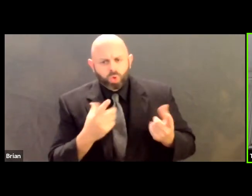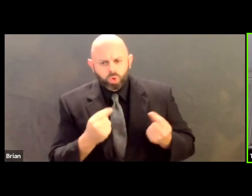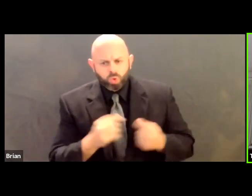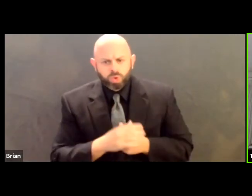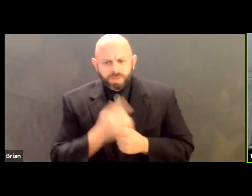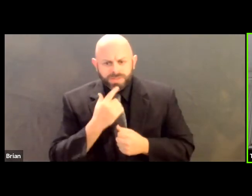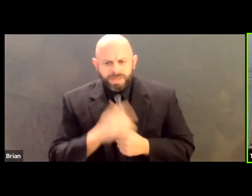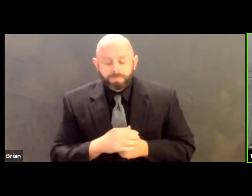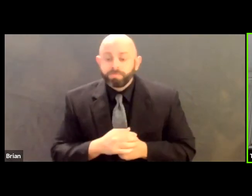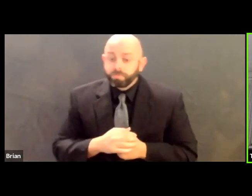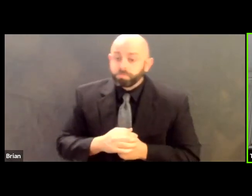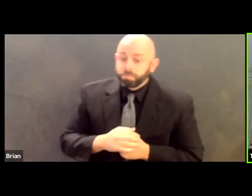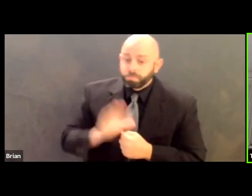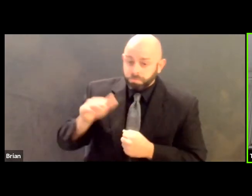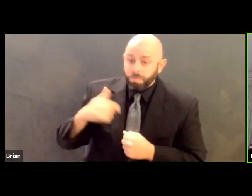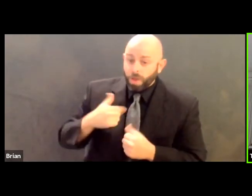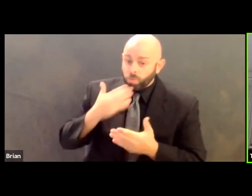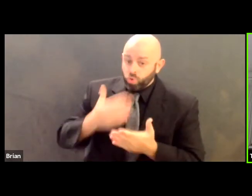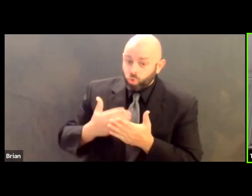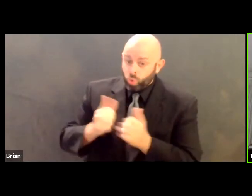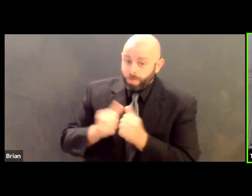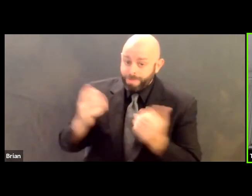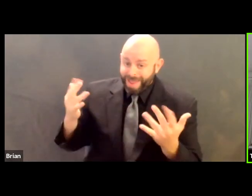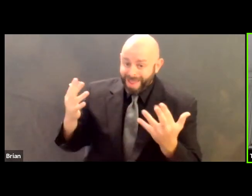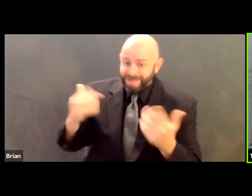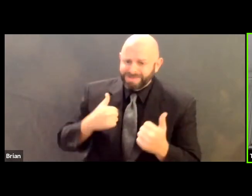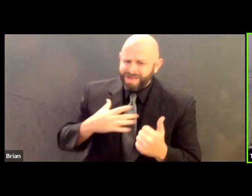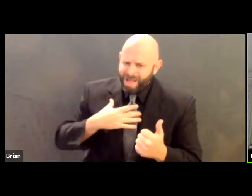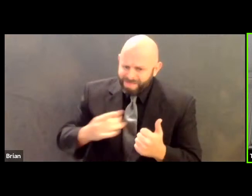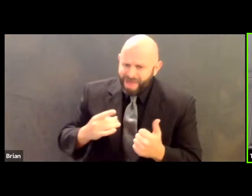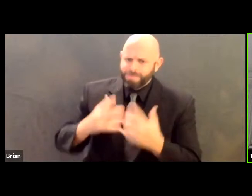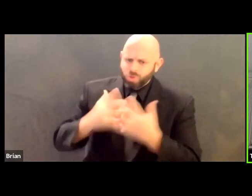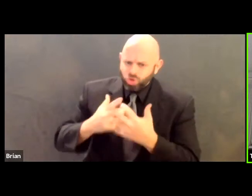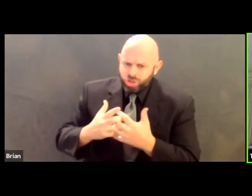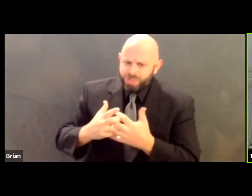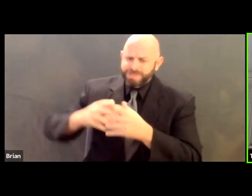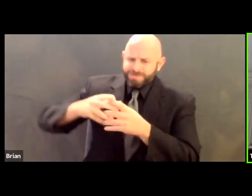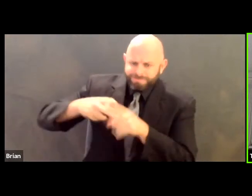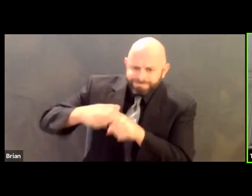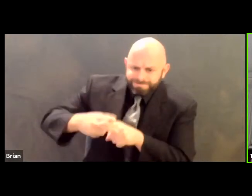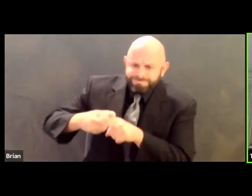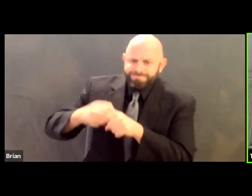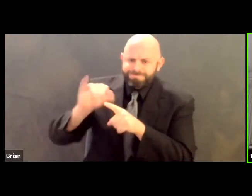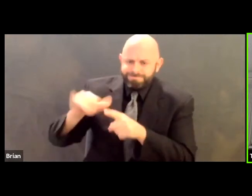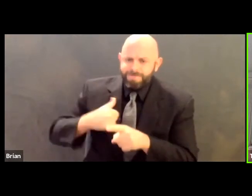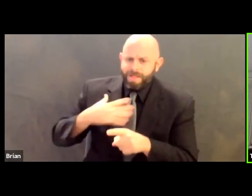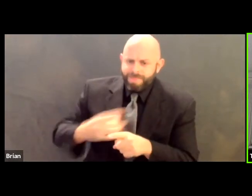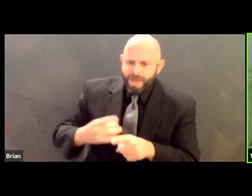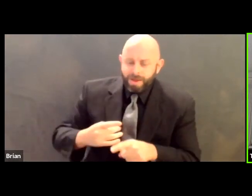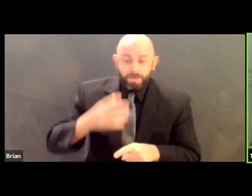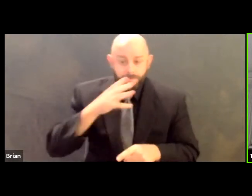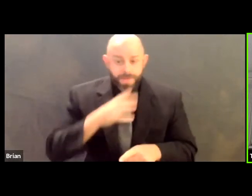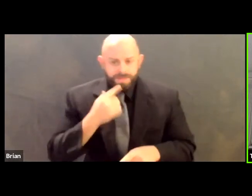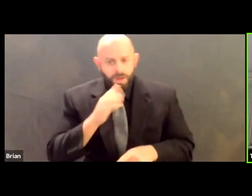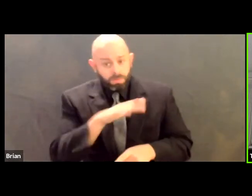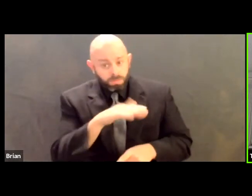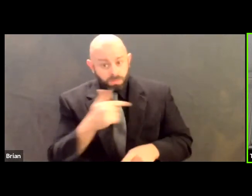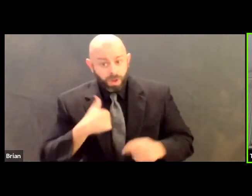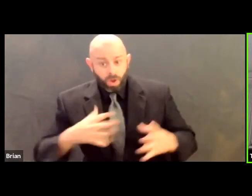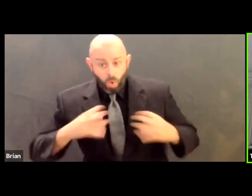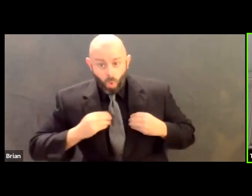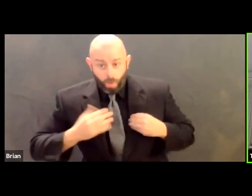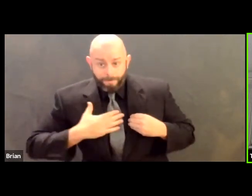my hands. I like machinery. I like working on machines." And this man said, "Well, that's what I do. I own a business. That's my